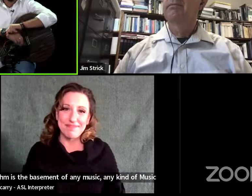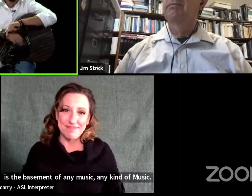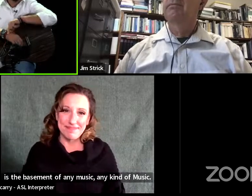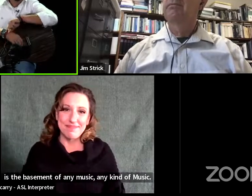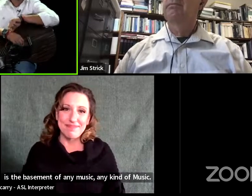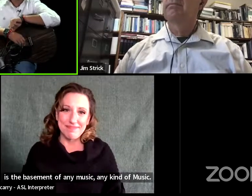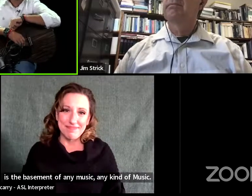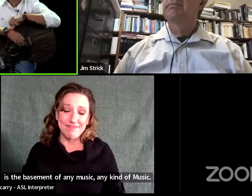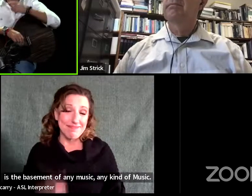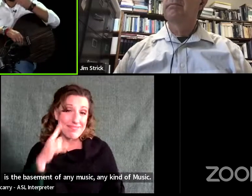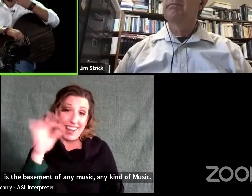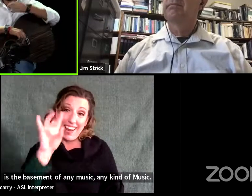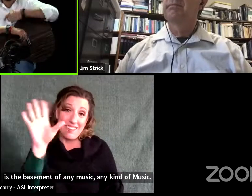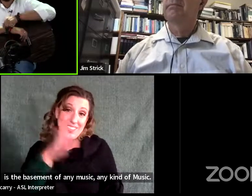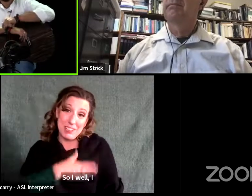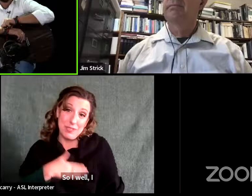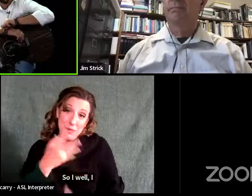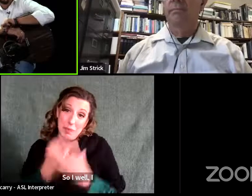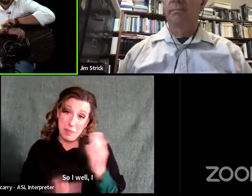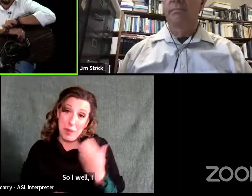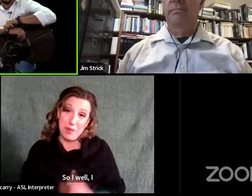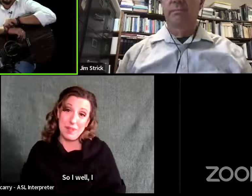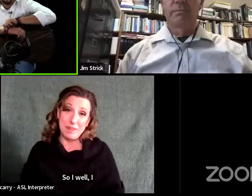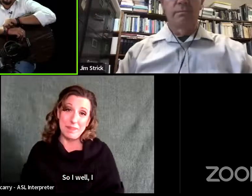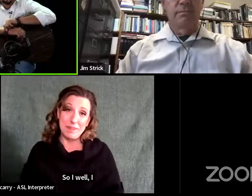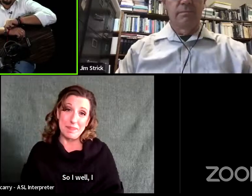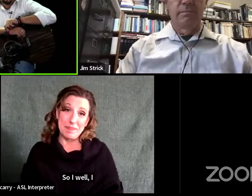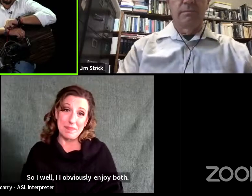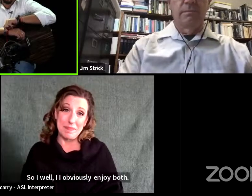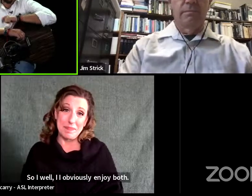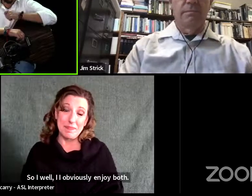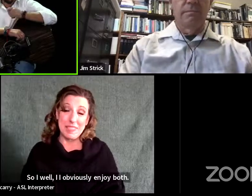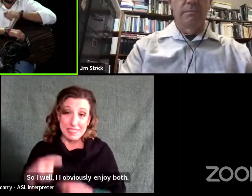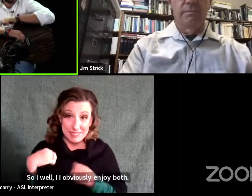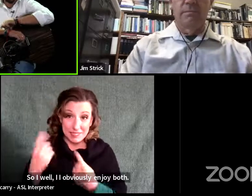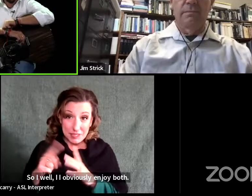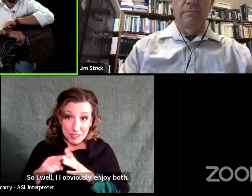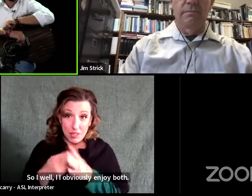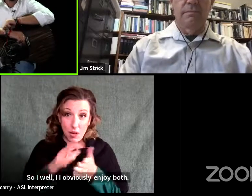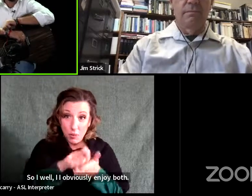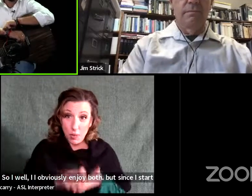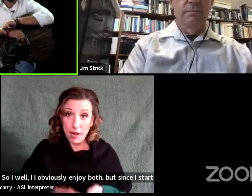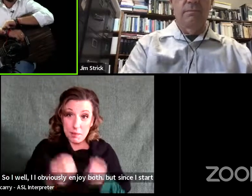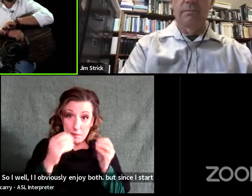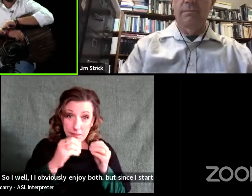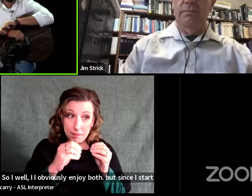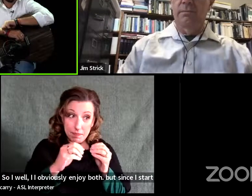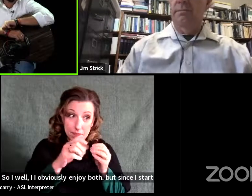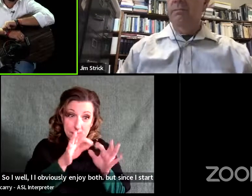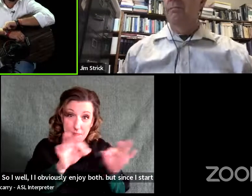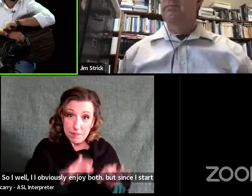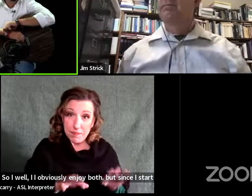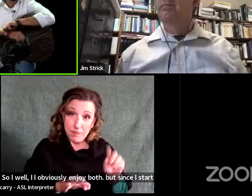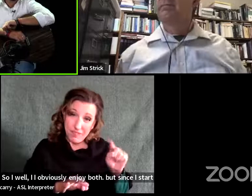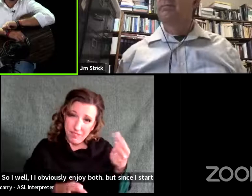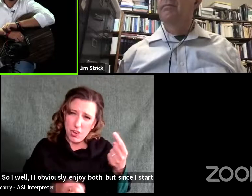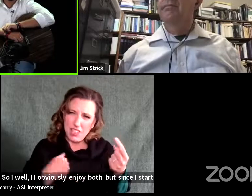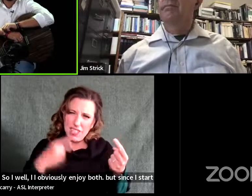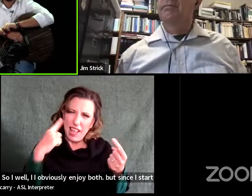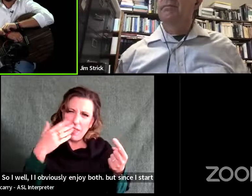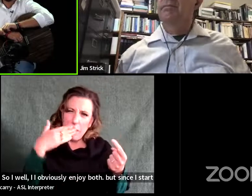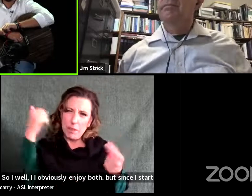I obviously enjoy both, but since I start writing lyrics first, I think I do better